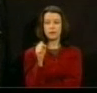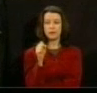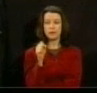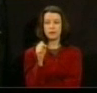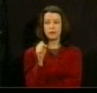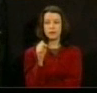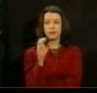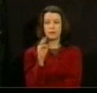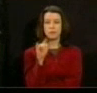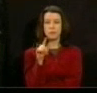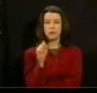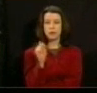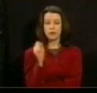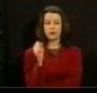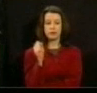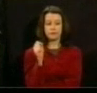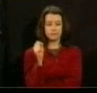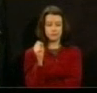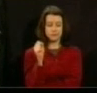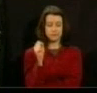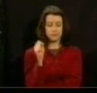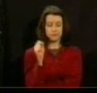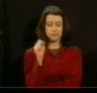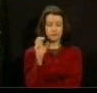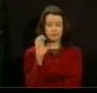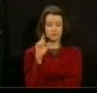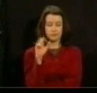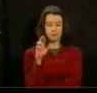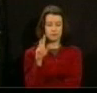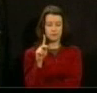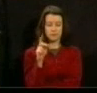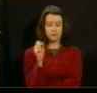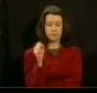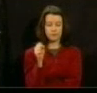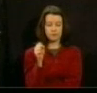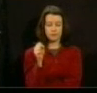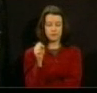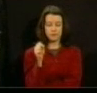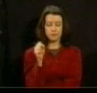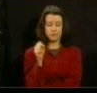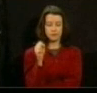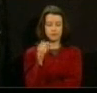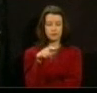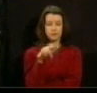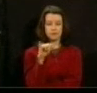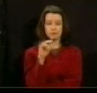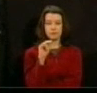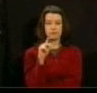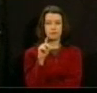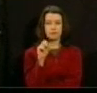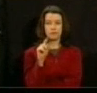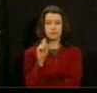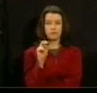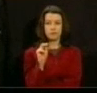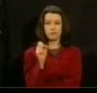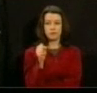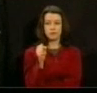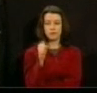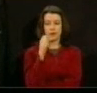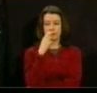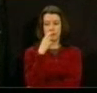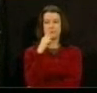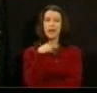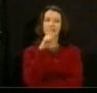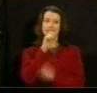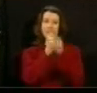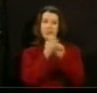Commissioner Mills, Yes. Commissioner Clark, Commissioner Pinkston. I need to change my